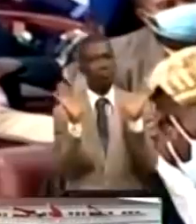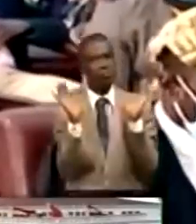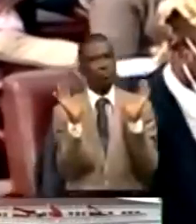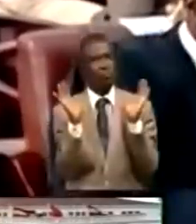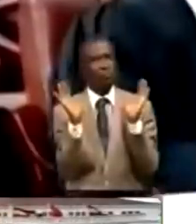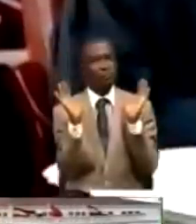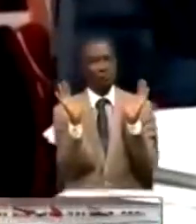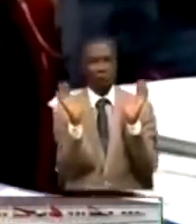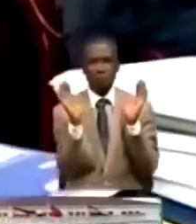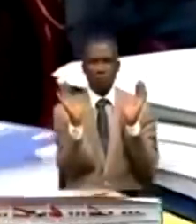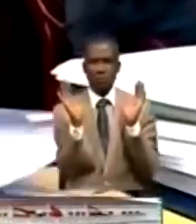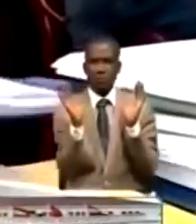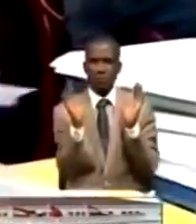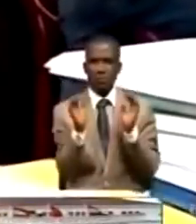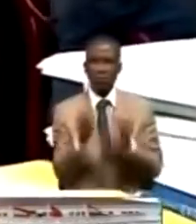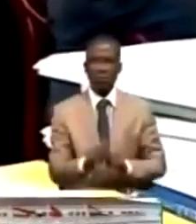say so.